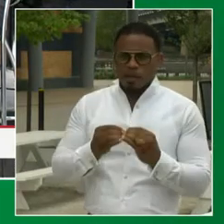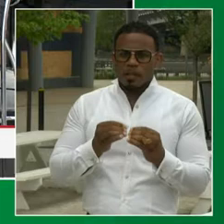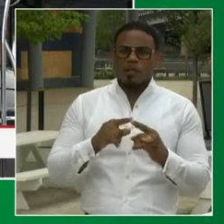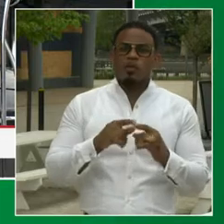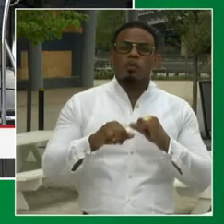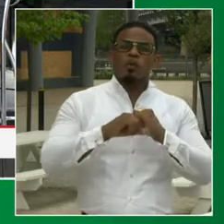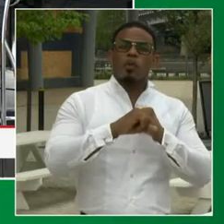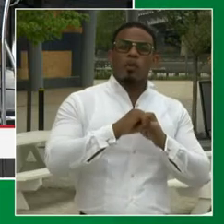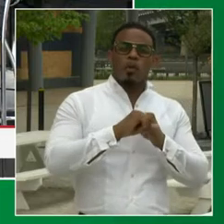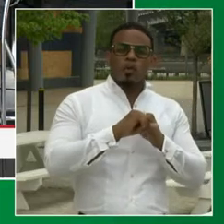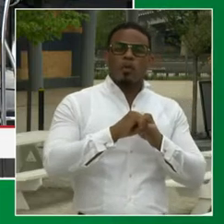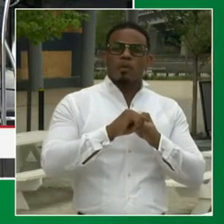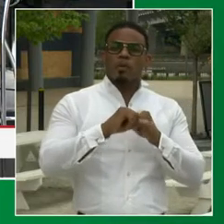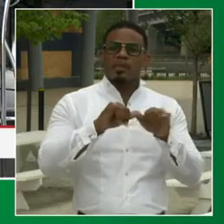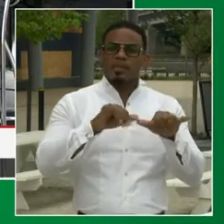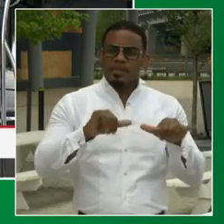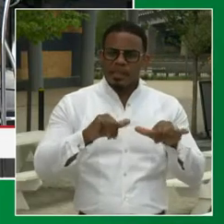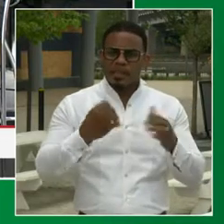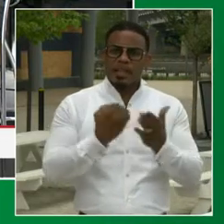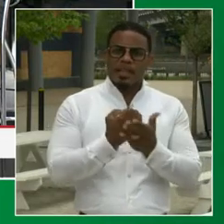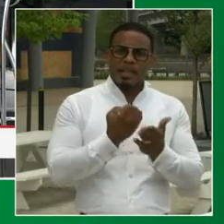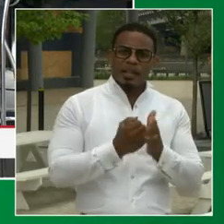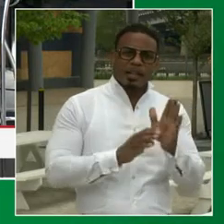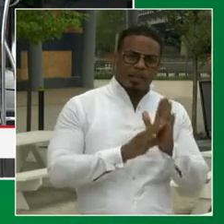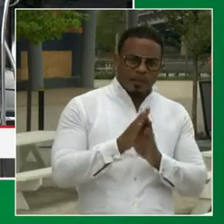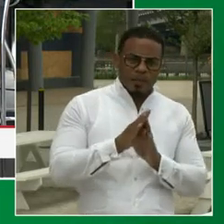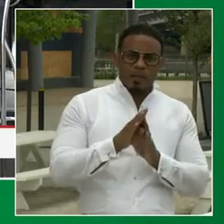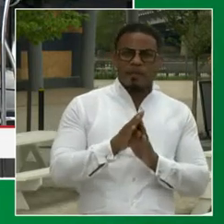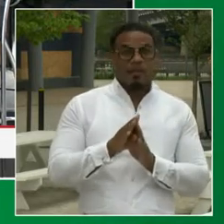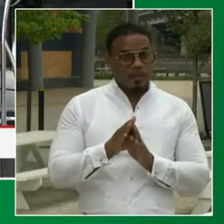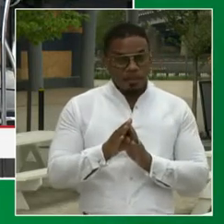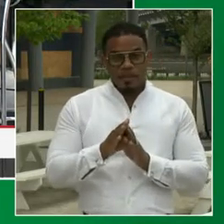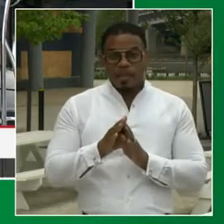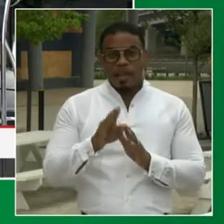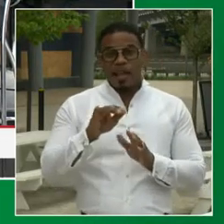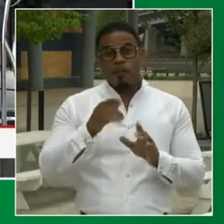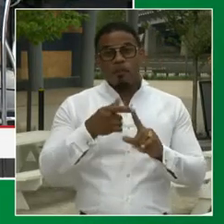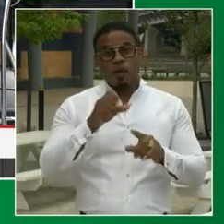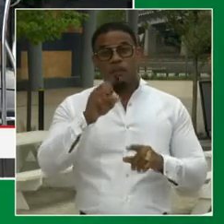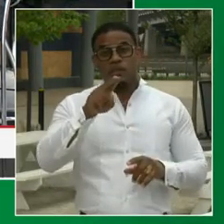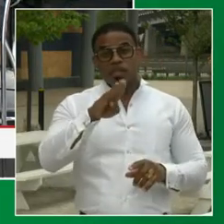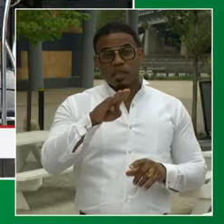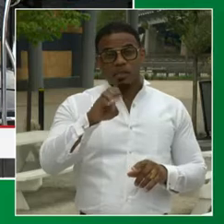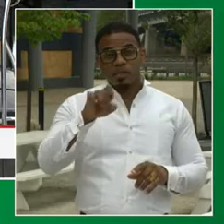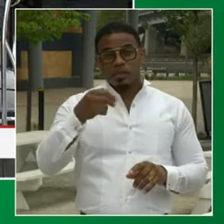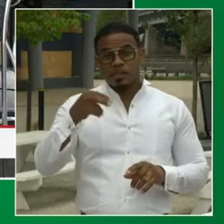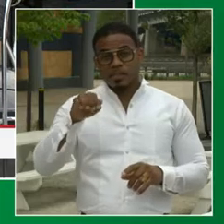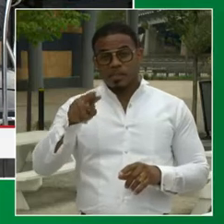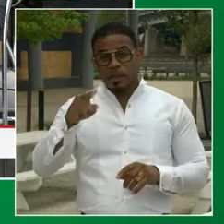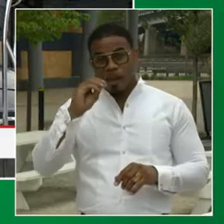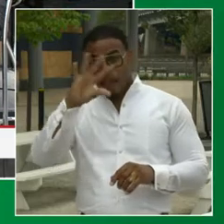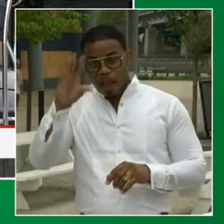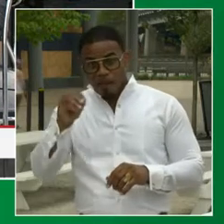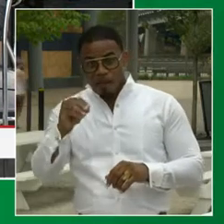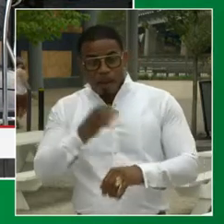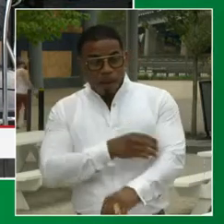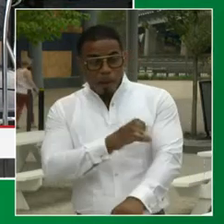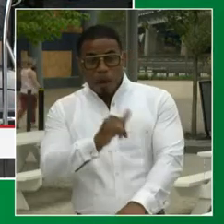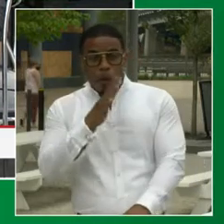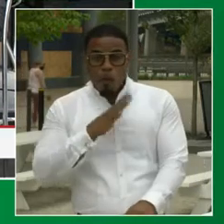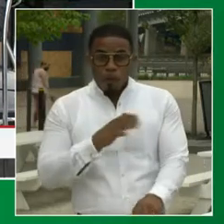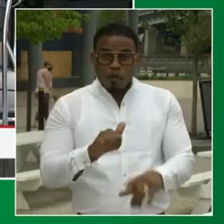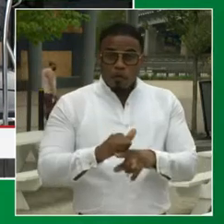is to promote sustainable economic development in rural sub-Saharan Africa, empower and train women-owned